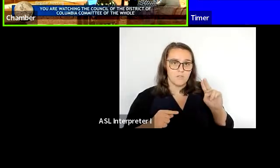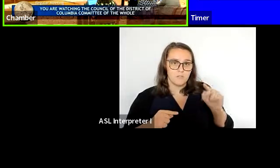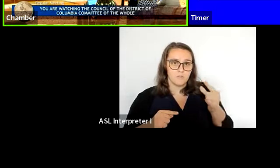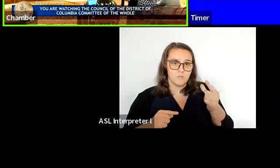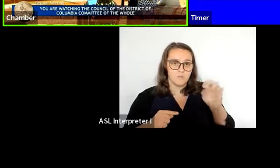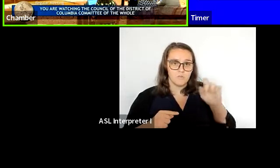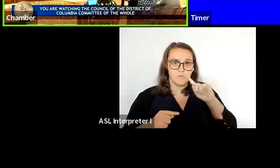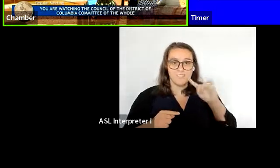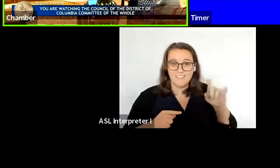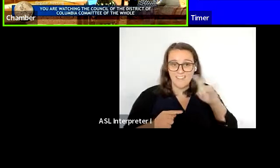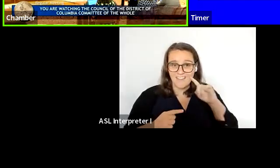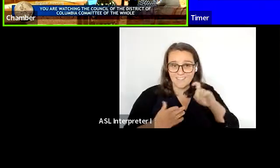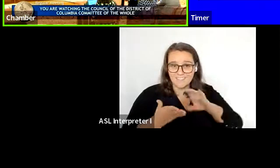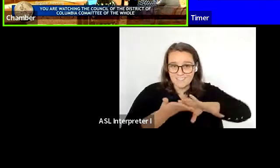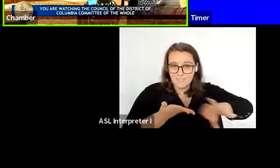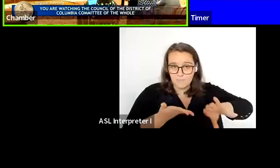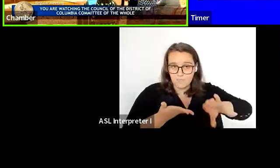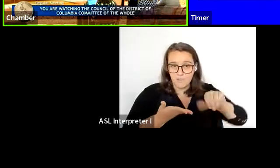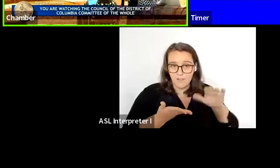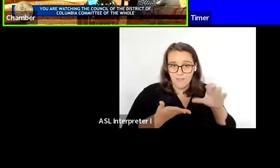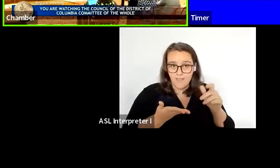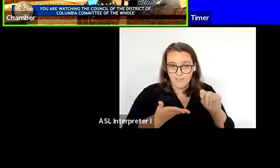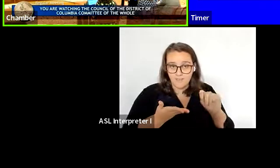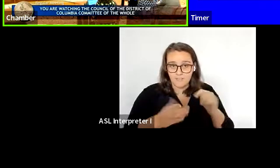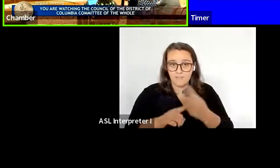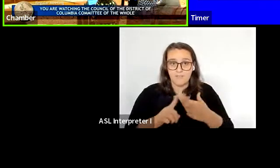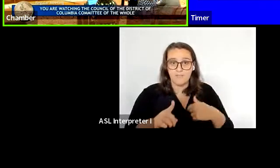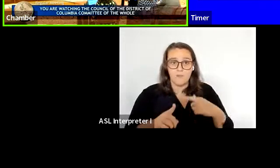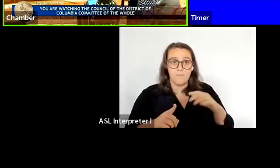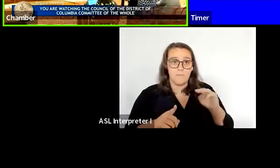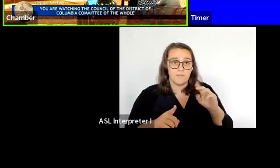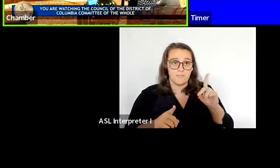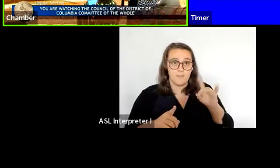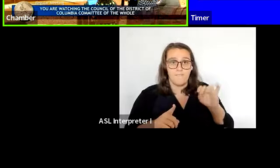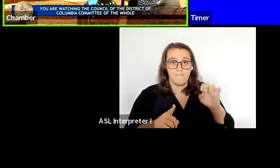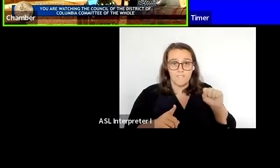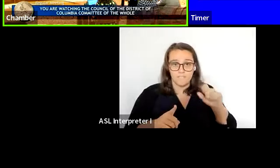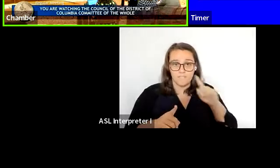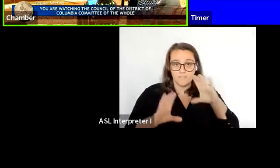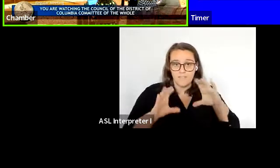Committee on Business and Economic Development, chaired by Councilmember Kenya McDuffie. Mr. McDuffie?